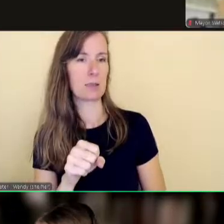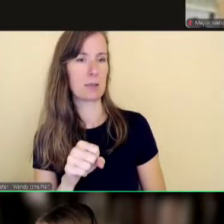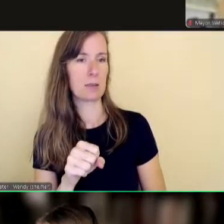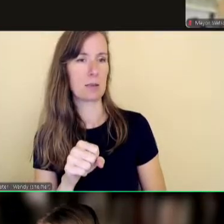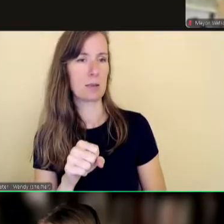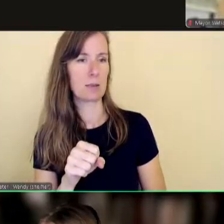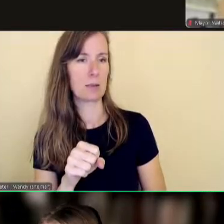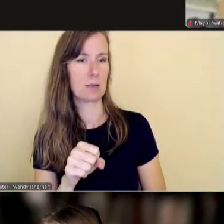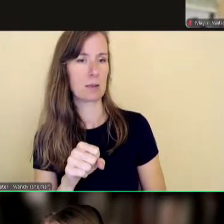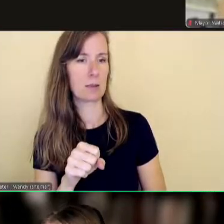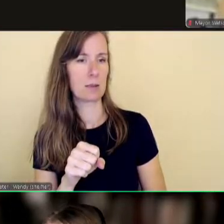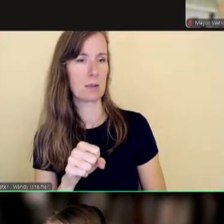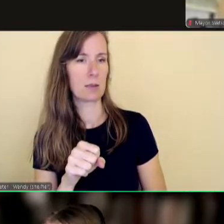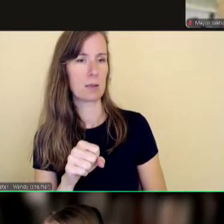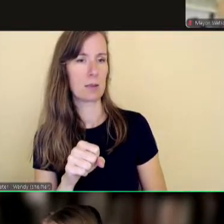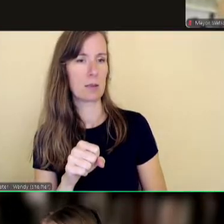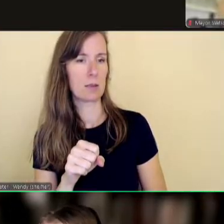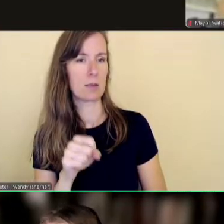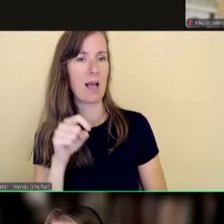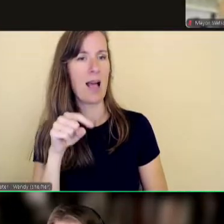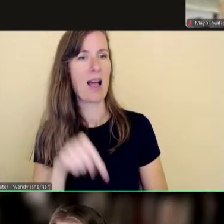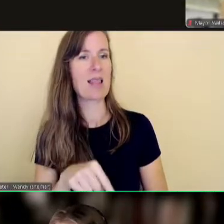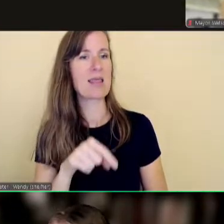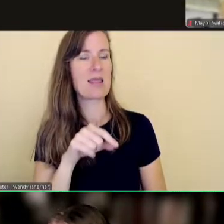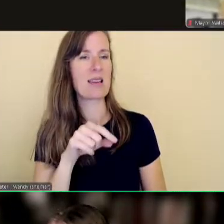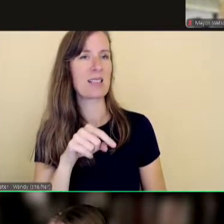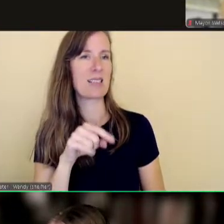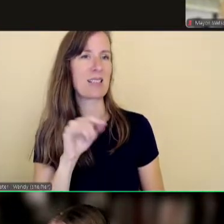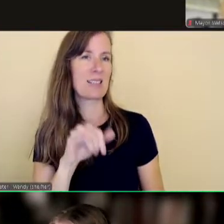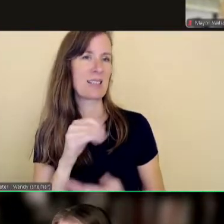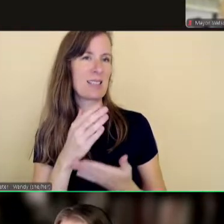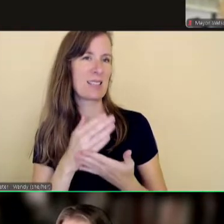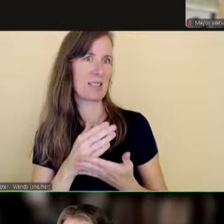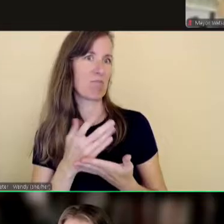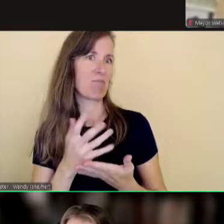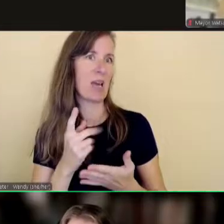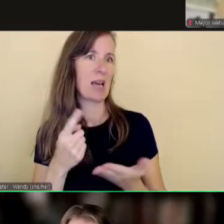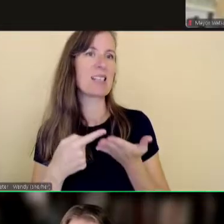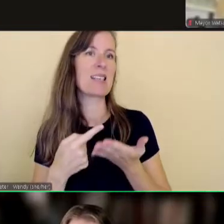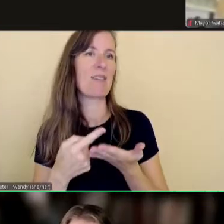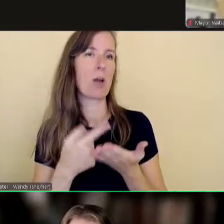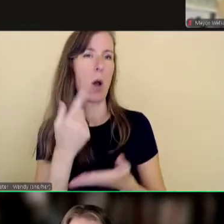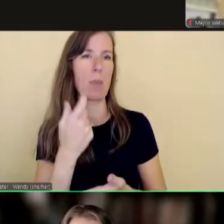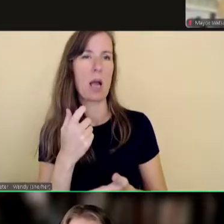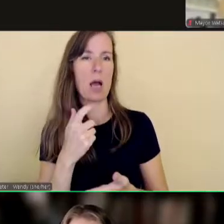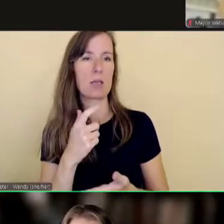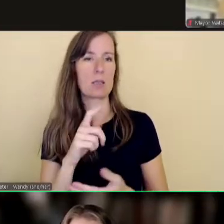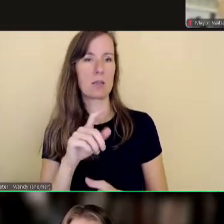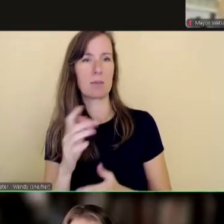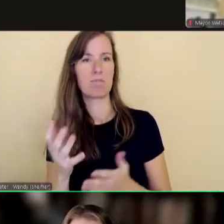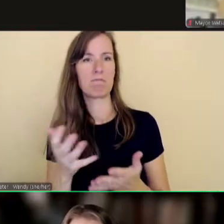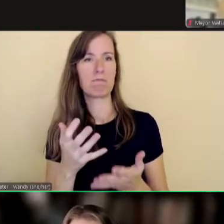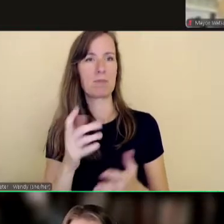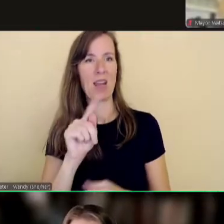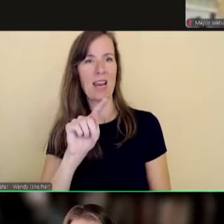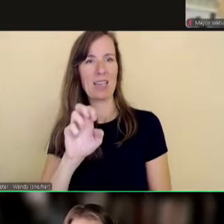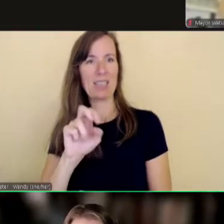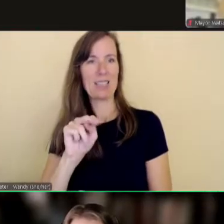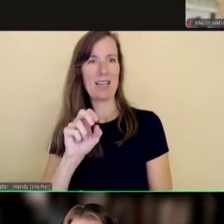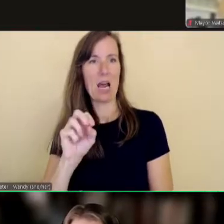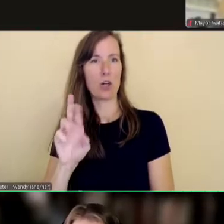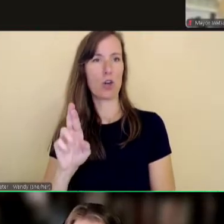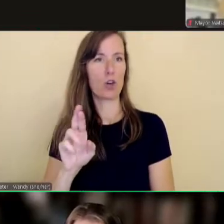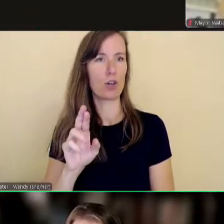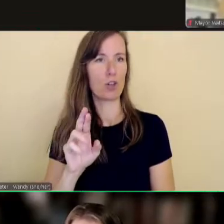I think, again, this is what is difficult because the tenor of that discussion was wide-ranging,